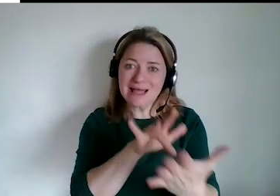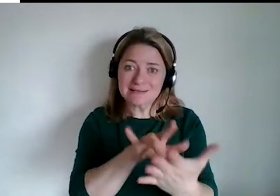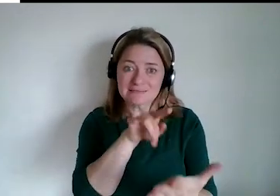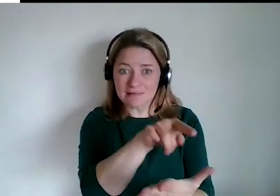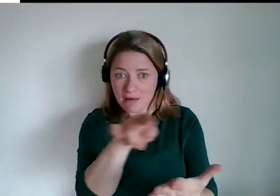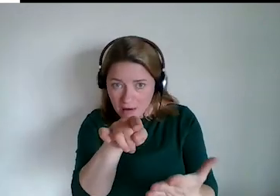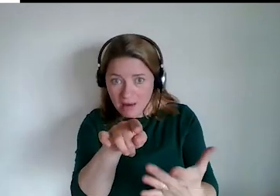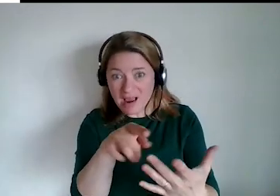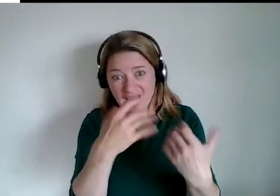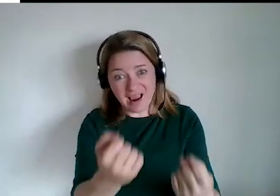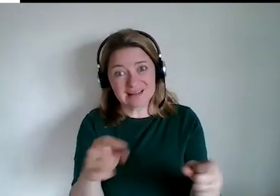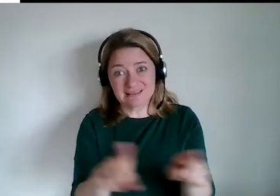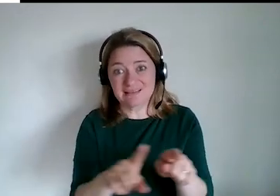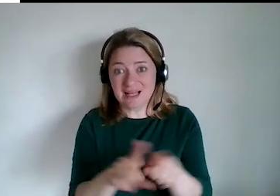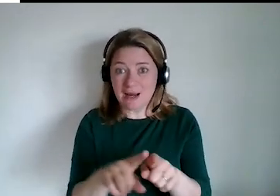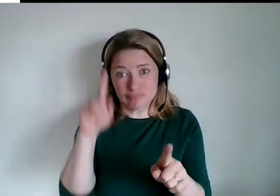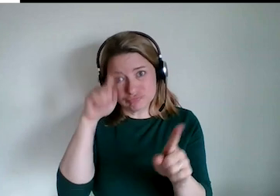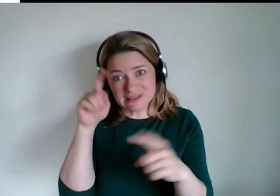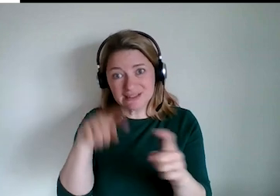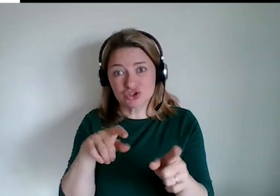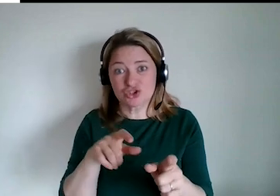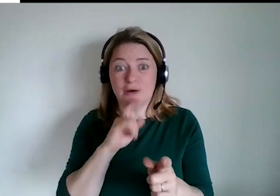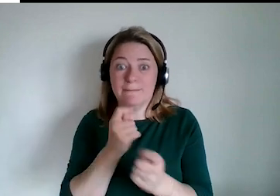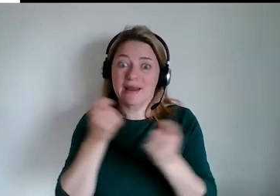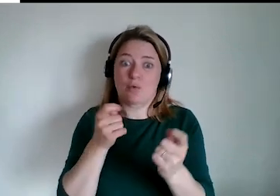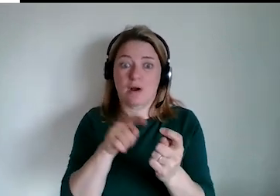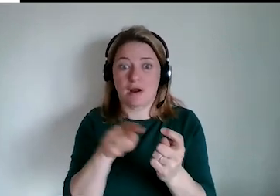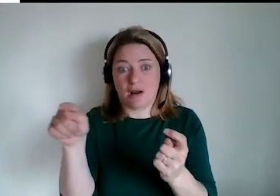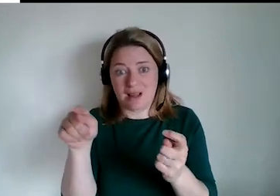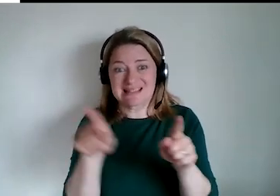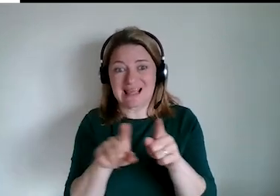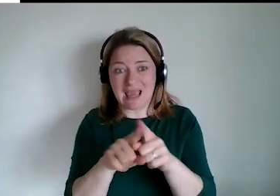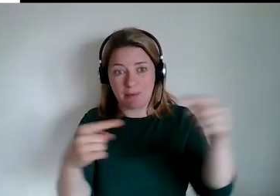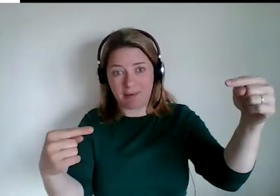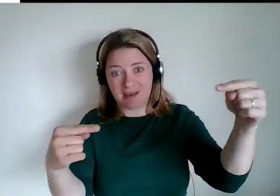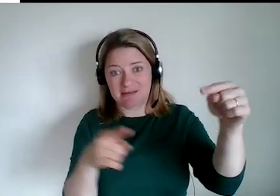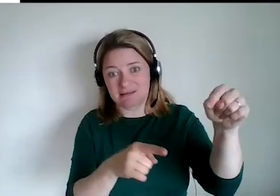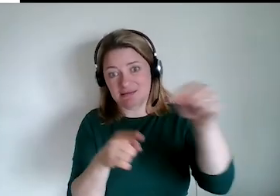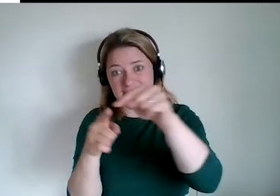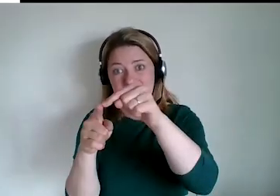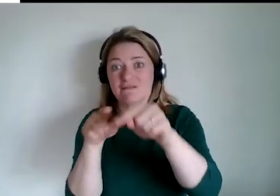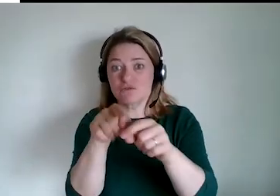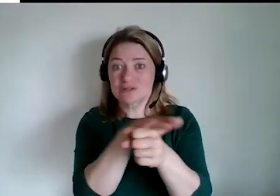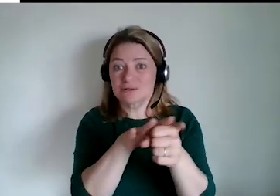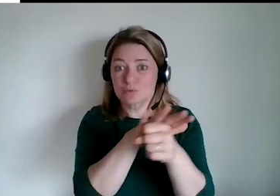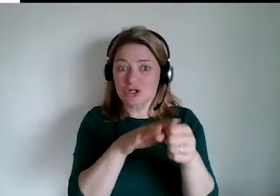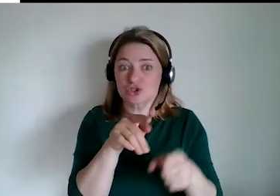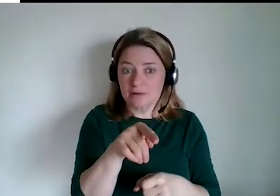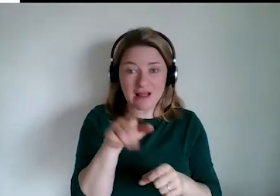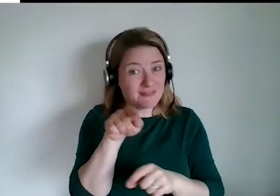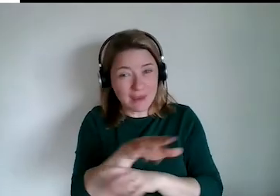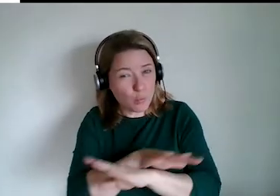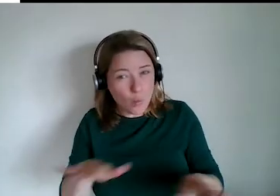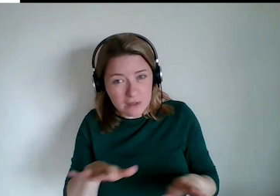much predictive power to predict the CAS performance as the situational judgment test. Now, that was not what was found in the